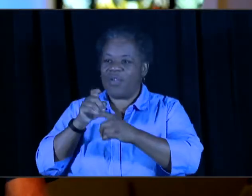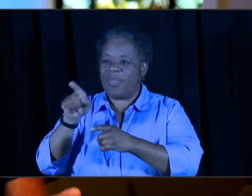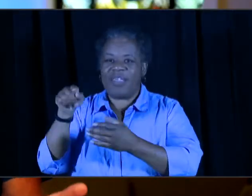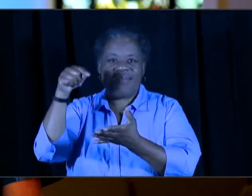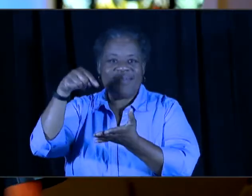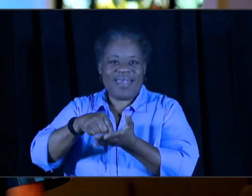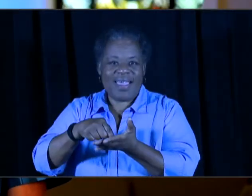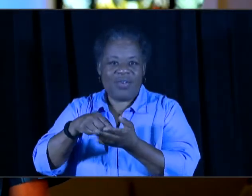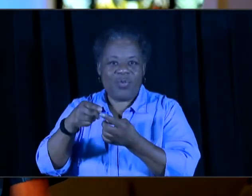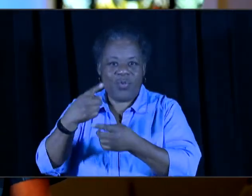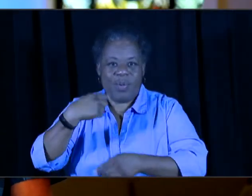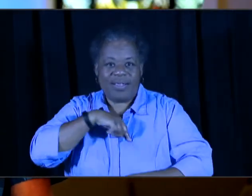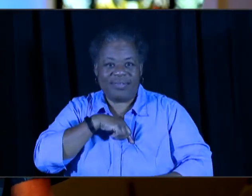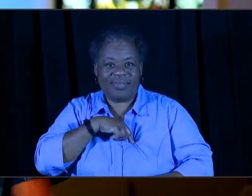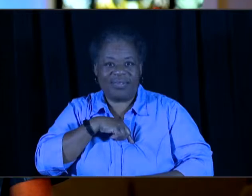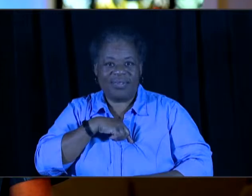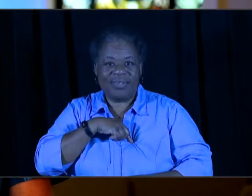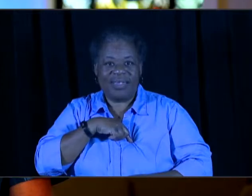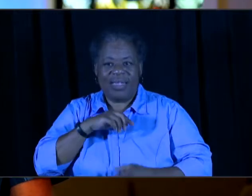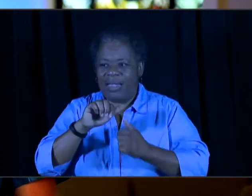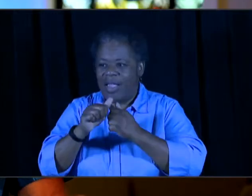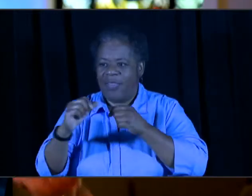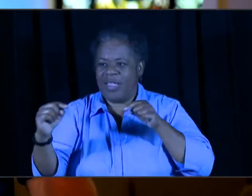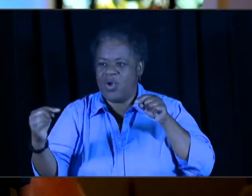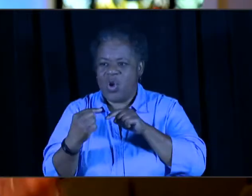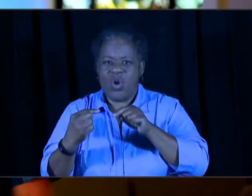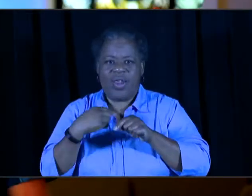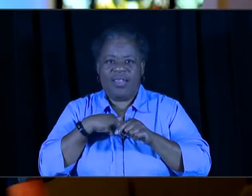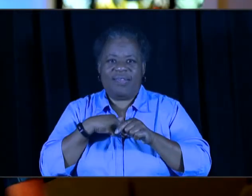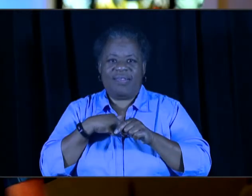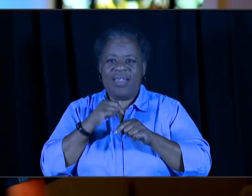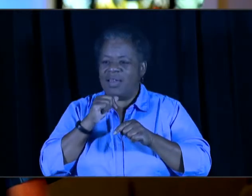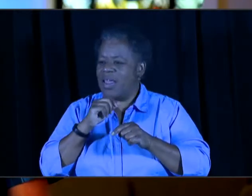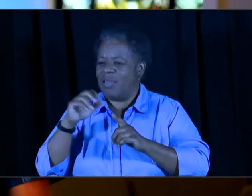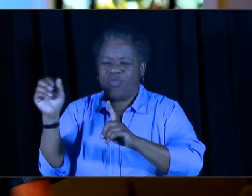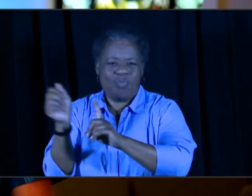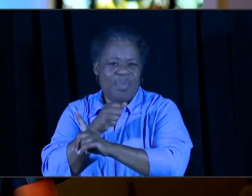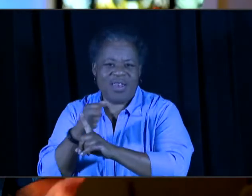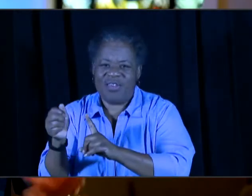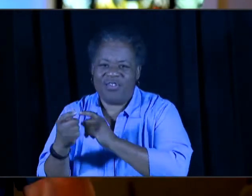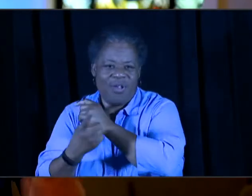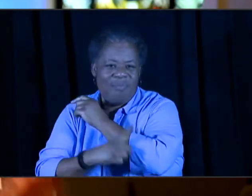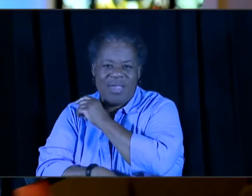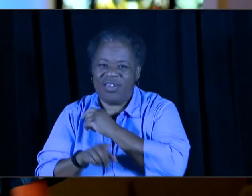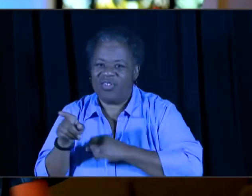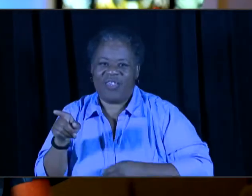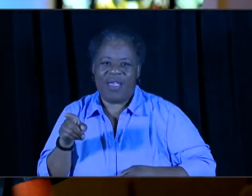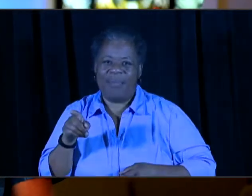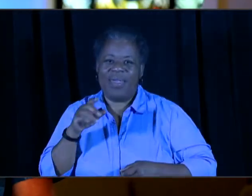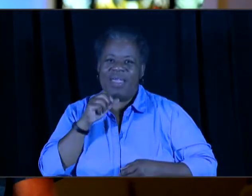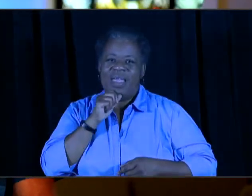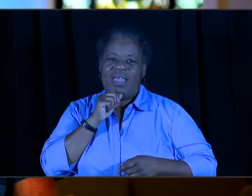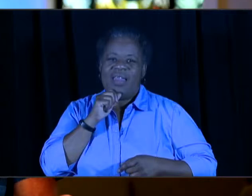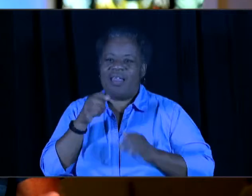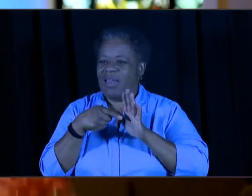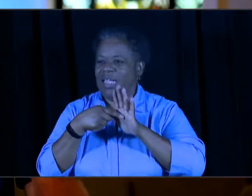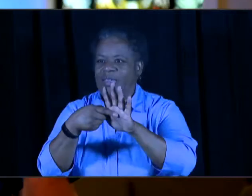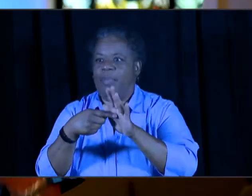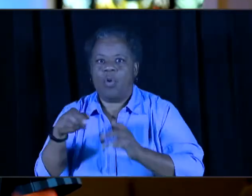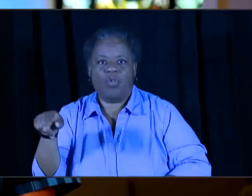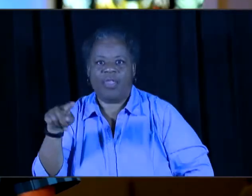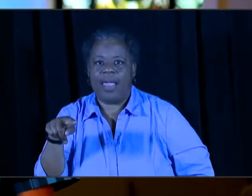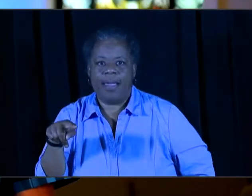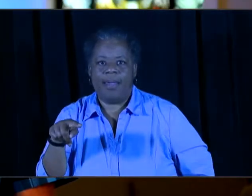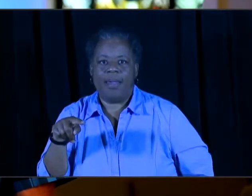us, from what they did to us. We don't have to punish them. We don't have to expose them. We don't